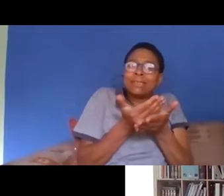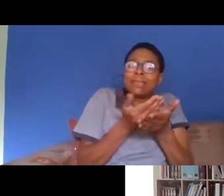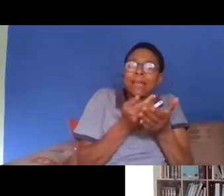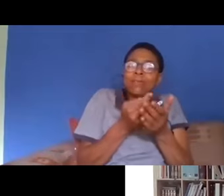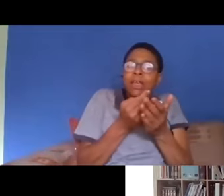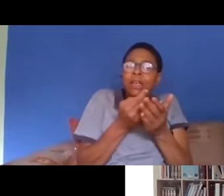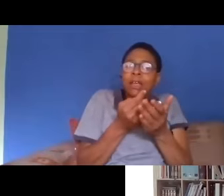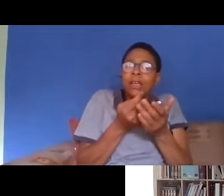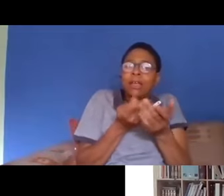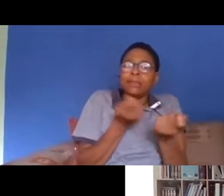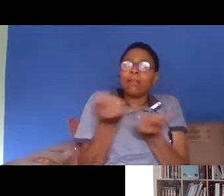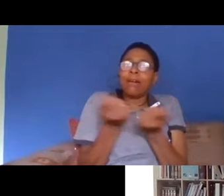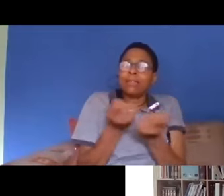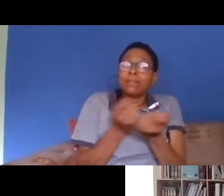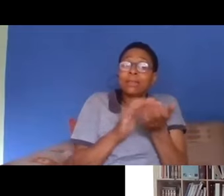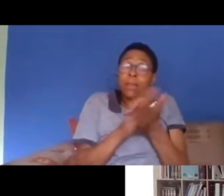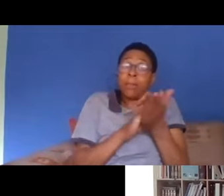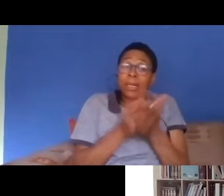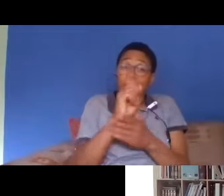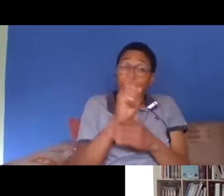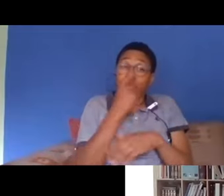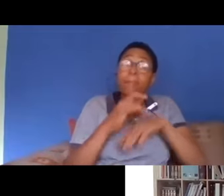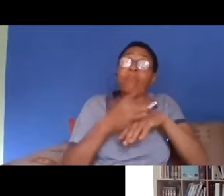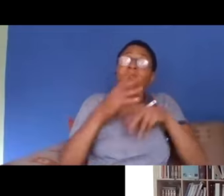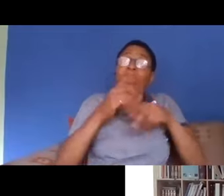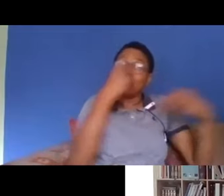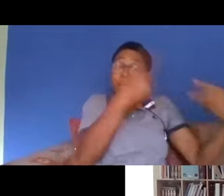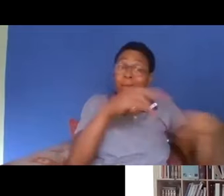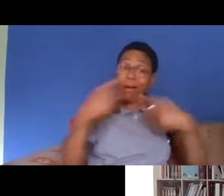when it's not possible to maintain social distance.